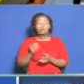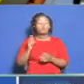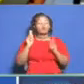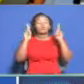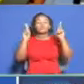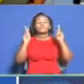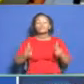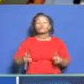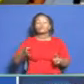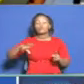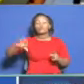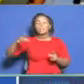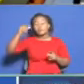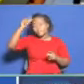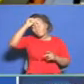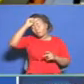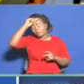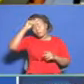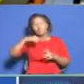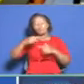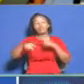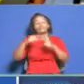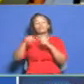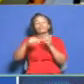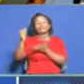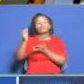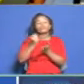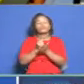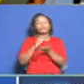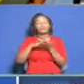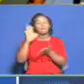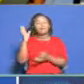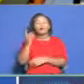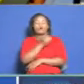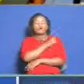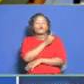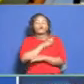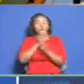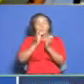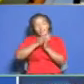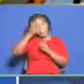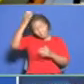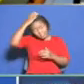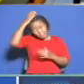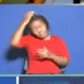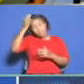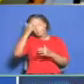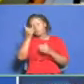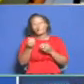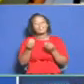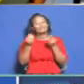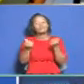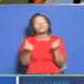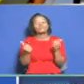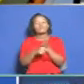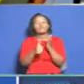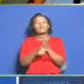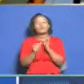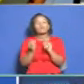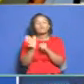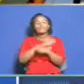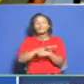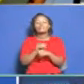Kisumu County government to increase the number of healthcare providers to address the surging numbers of COVID-19 infections in the